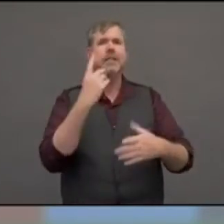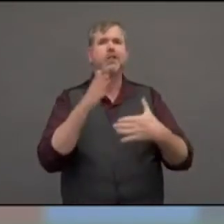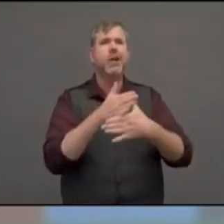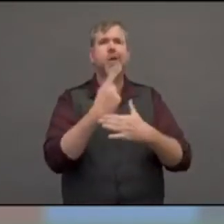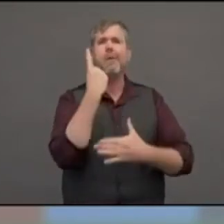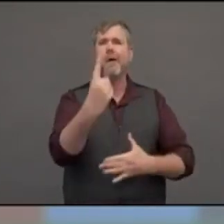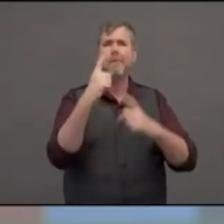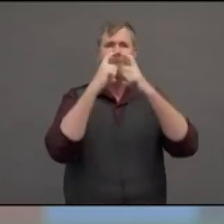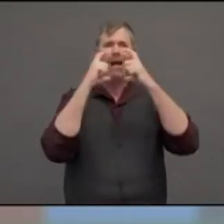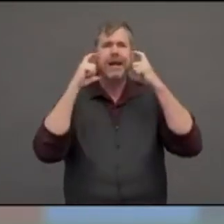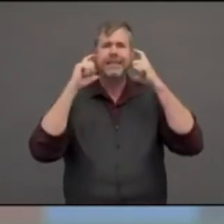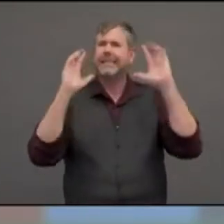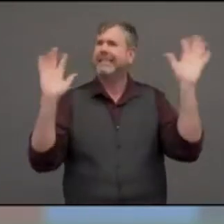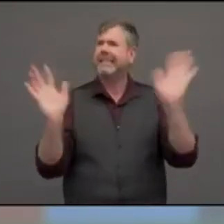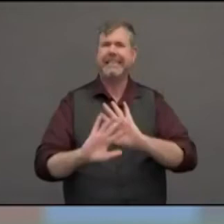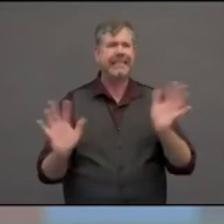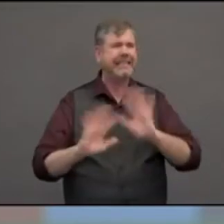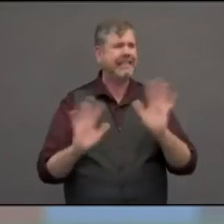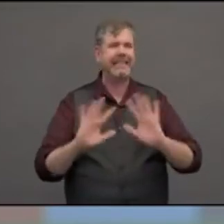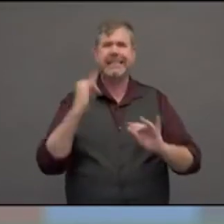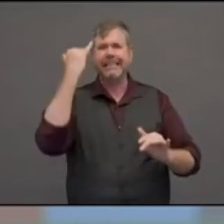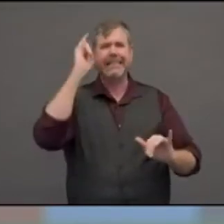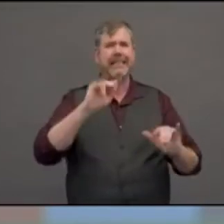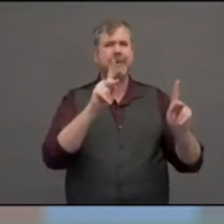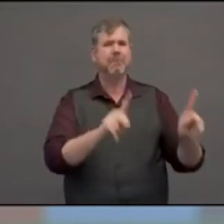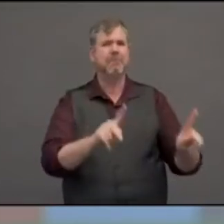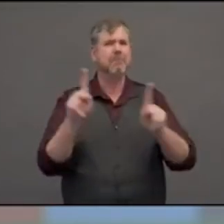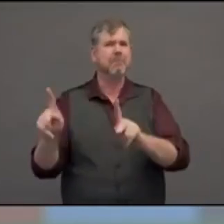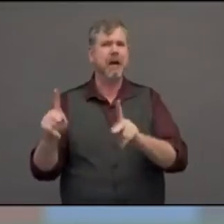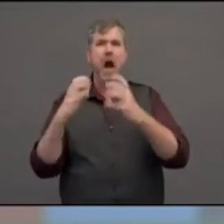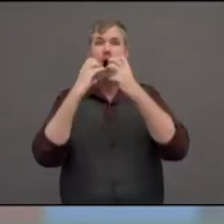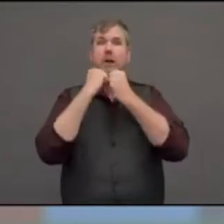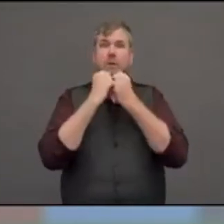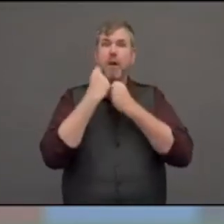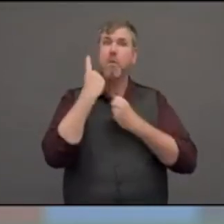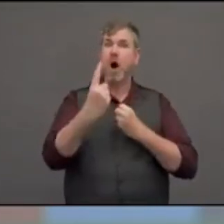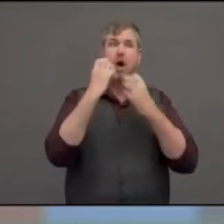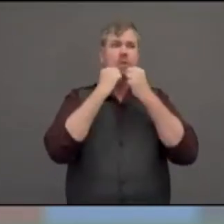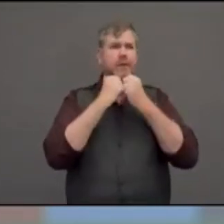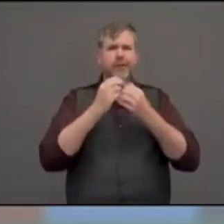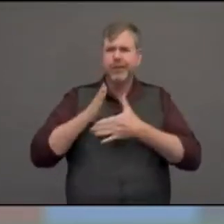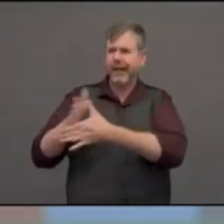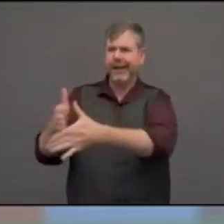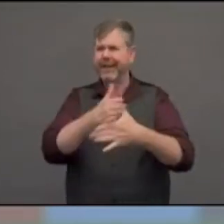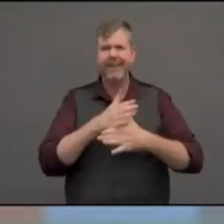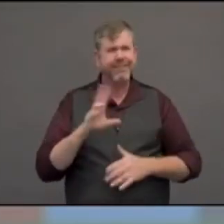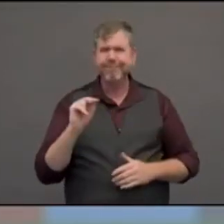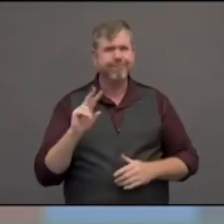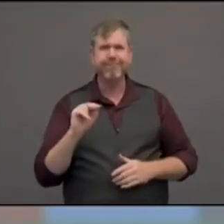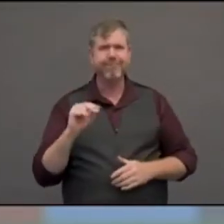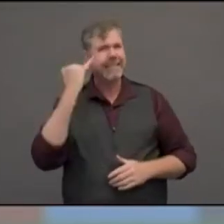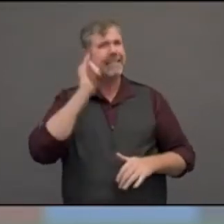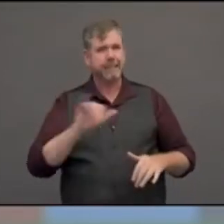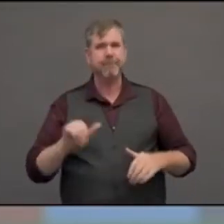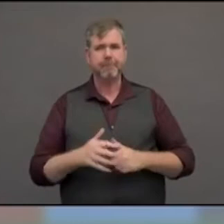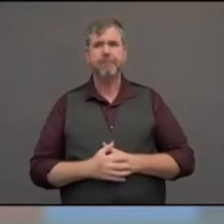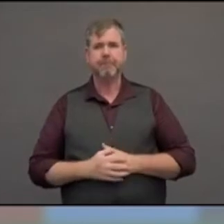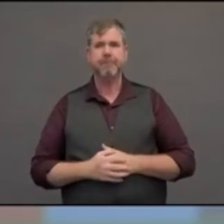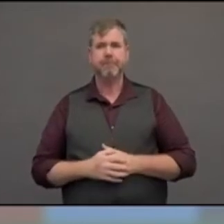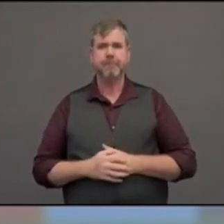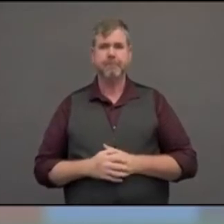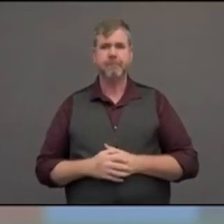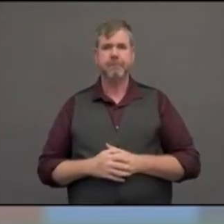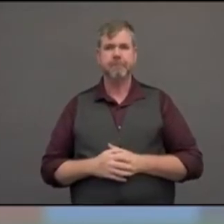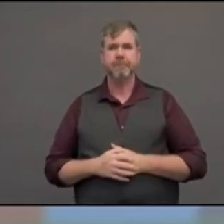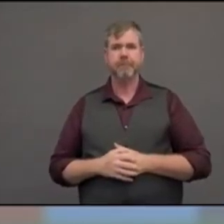keep going back to the underwear analogy. The virus could be on your mask, so you don't want to turn it inside out.